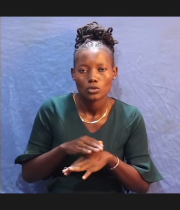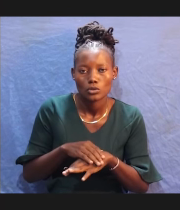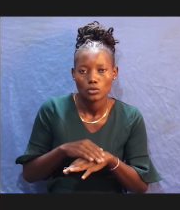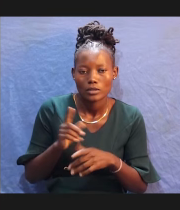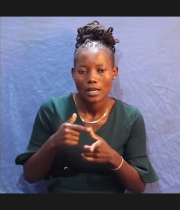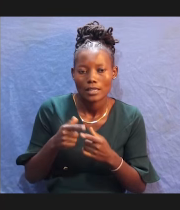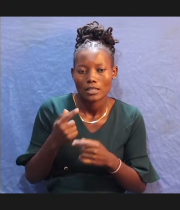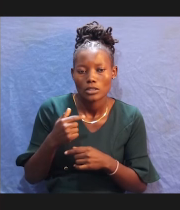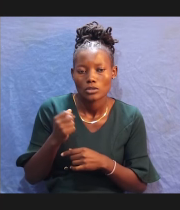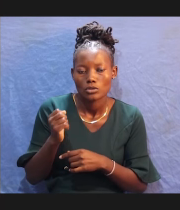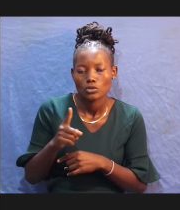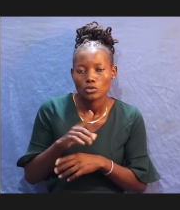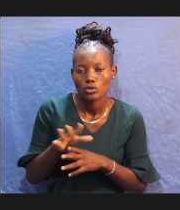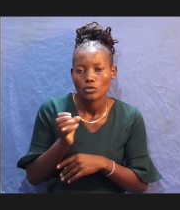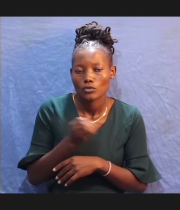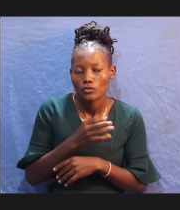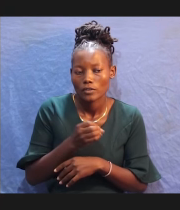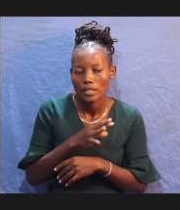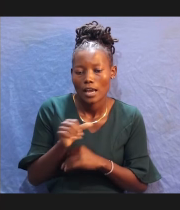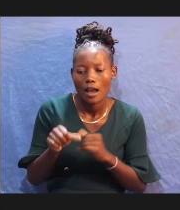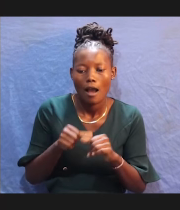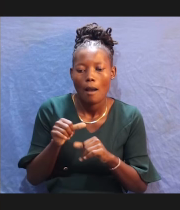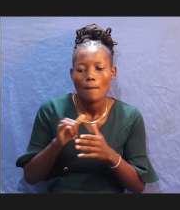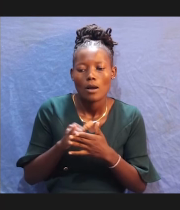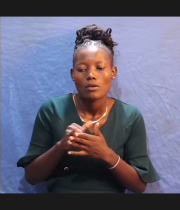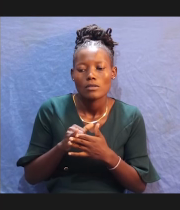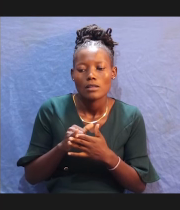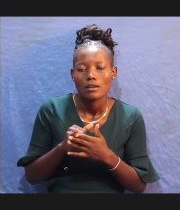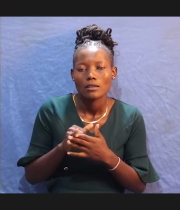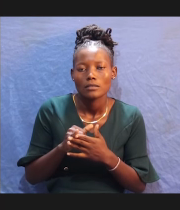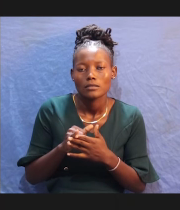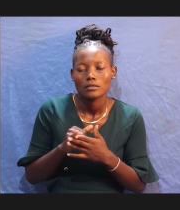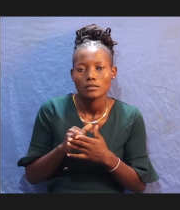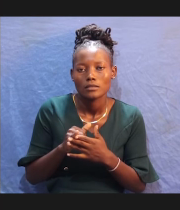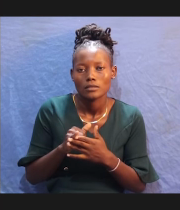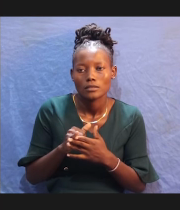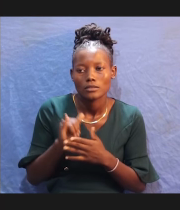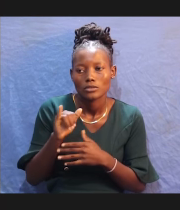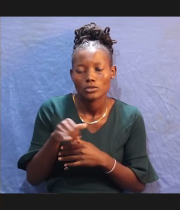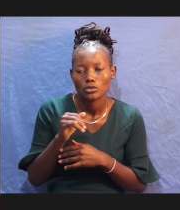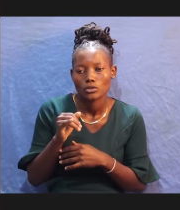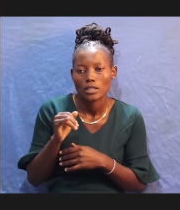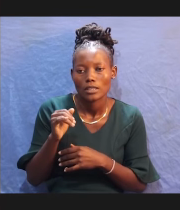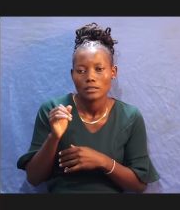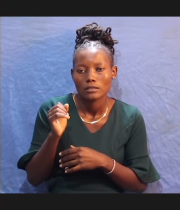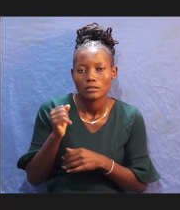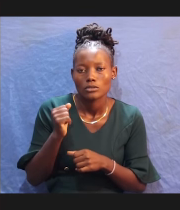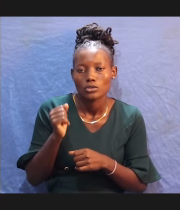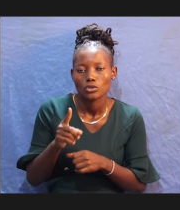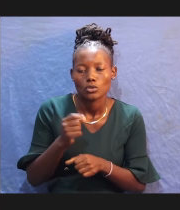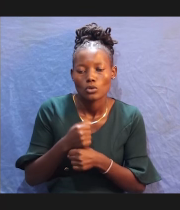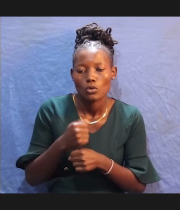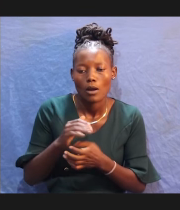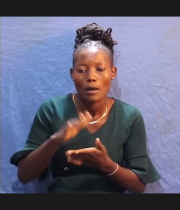have to be afraid of that or something. We just see that we need to work more on that and to be more,